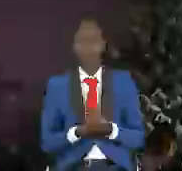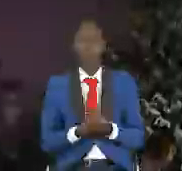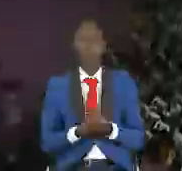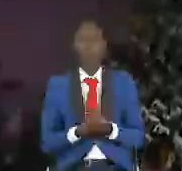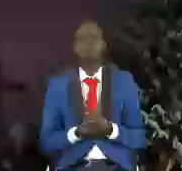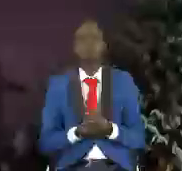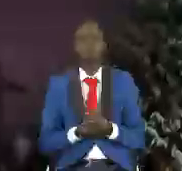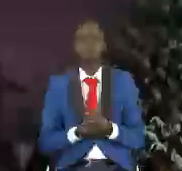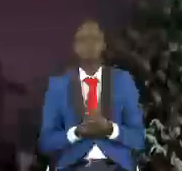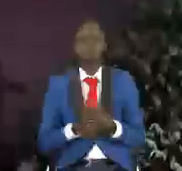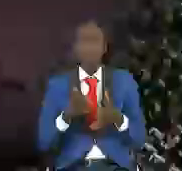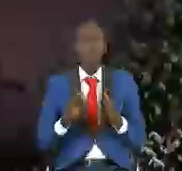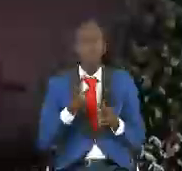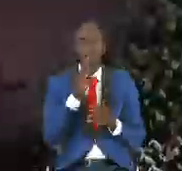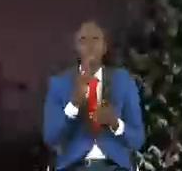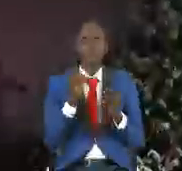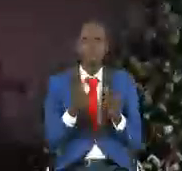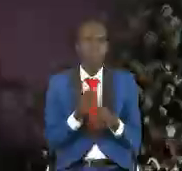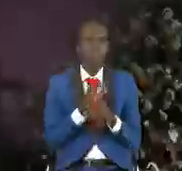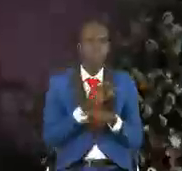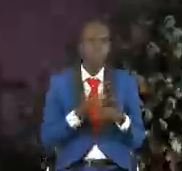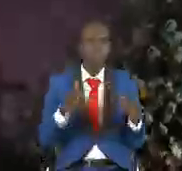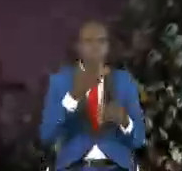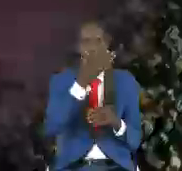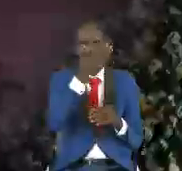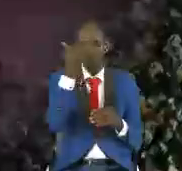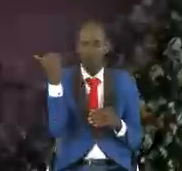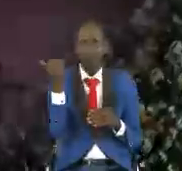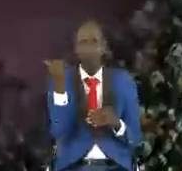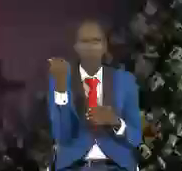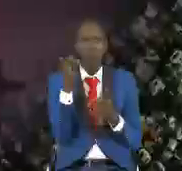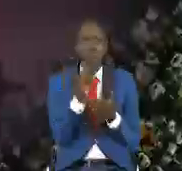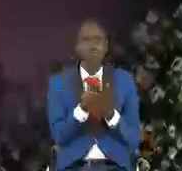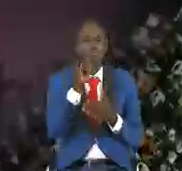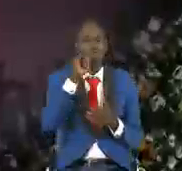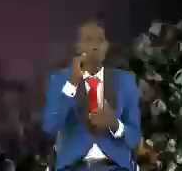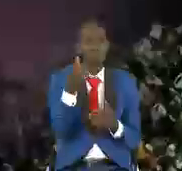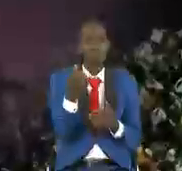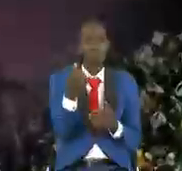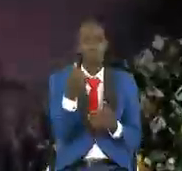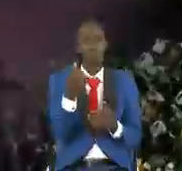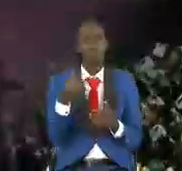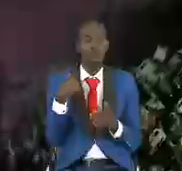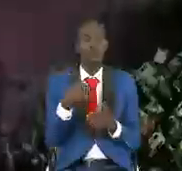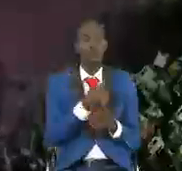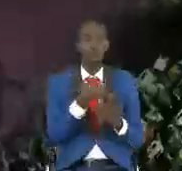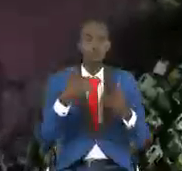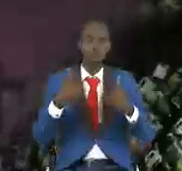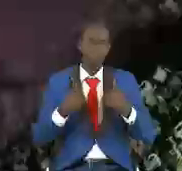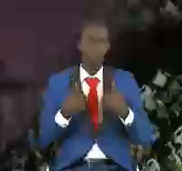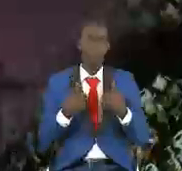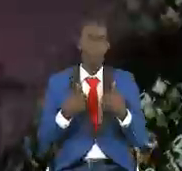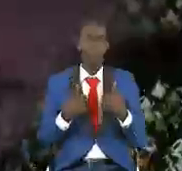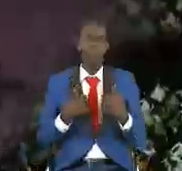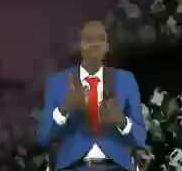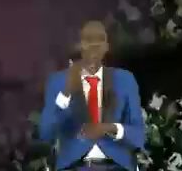Let's be fast. Don't forget that tomorrow we have lunch hour